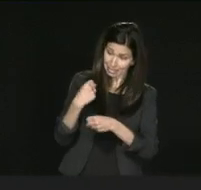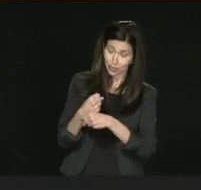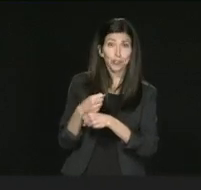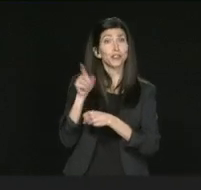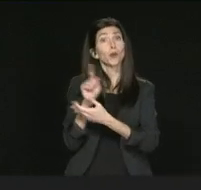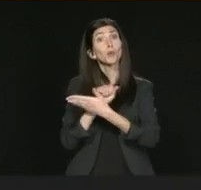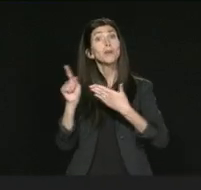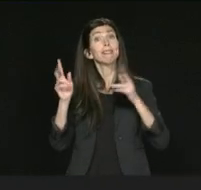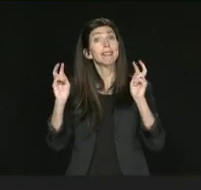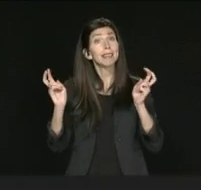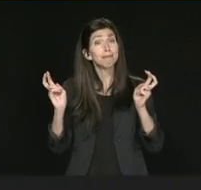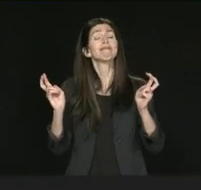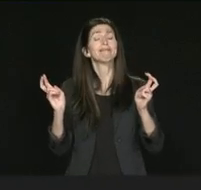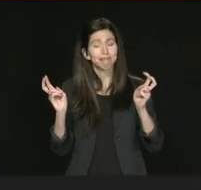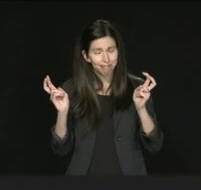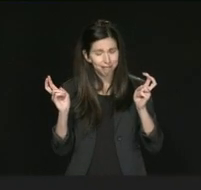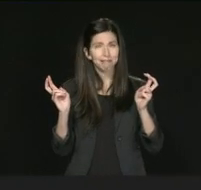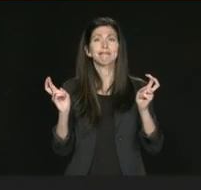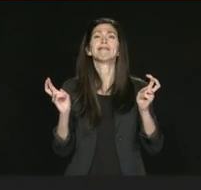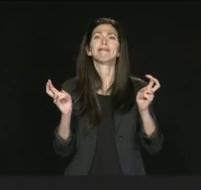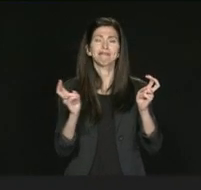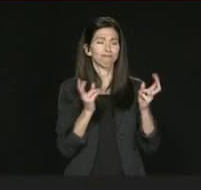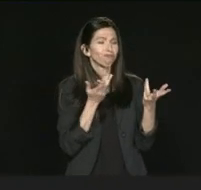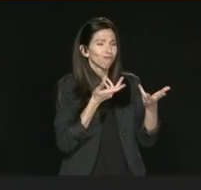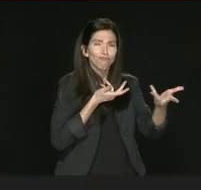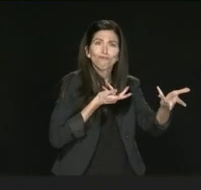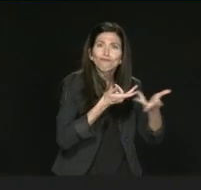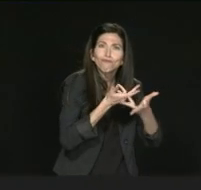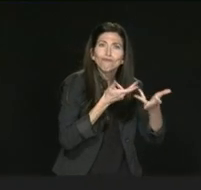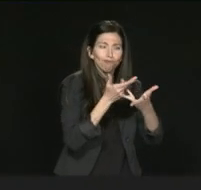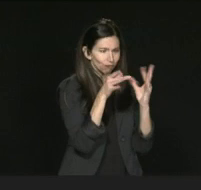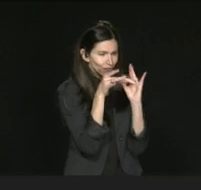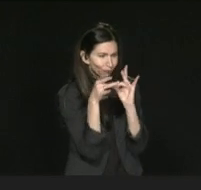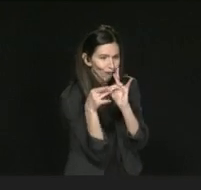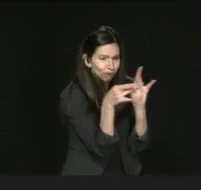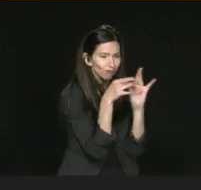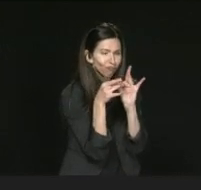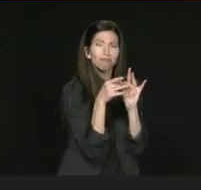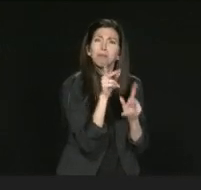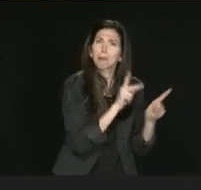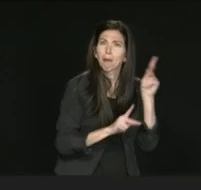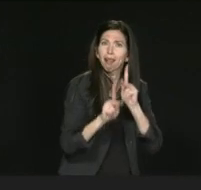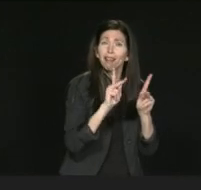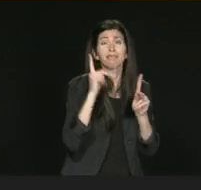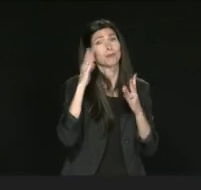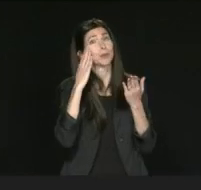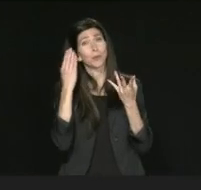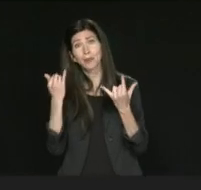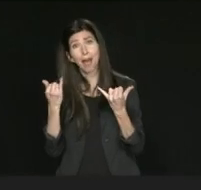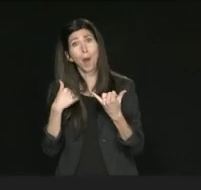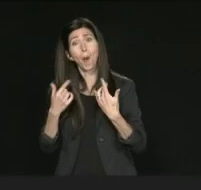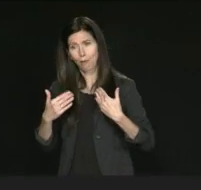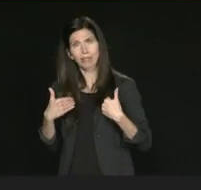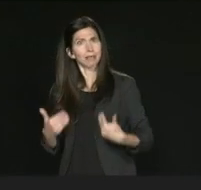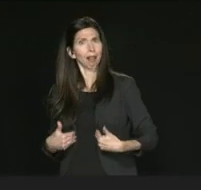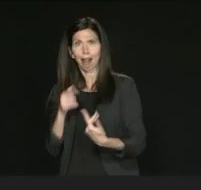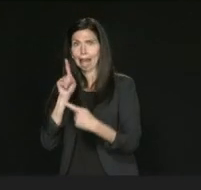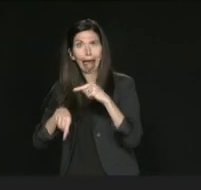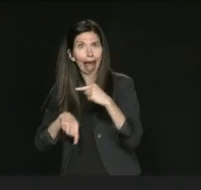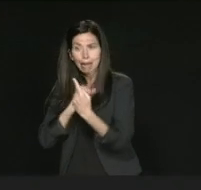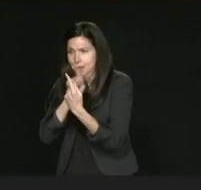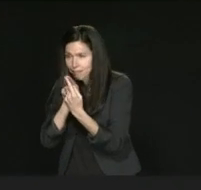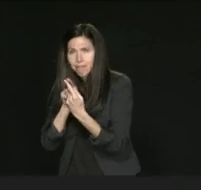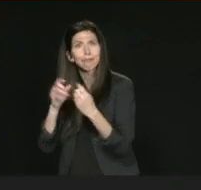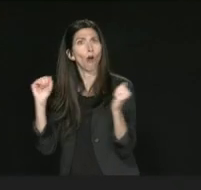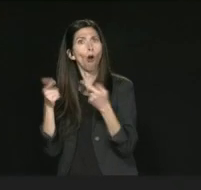many times leading up to this week that while we're apart physically, there has never been a more important time to stay connected. Canadians